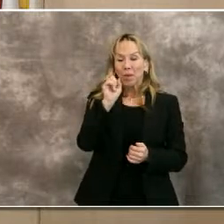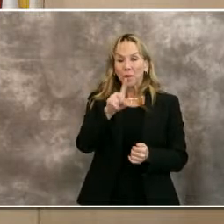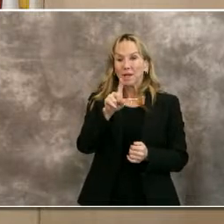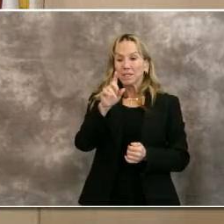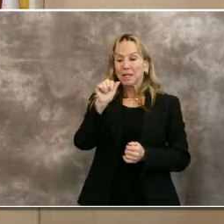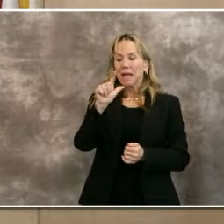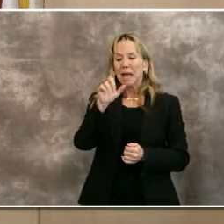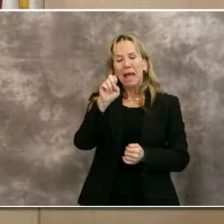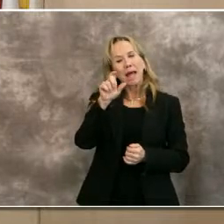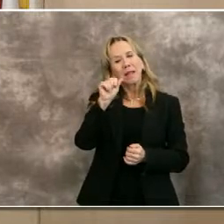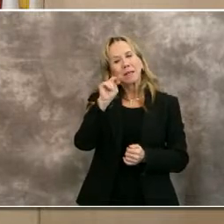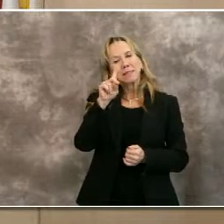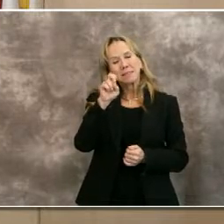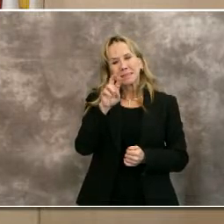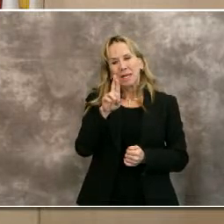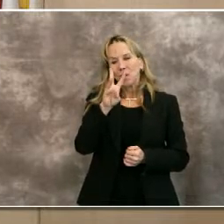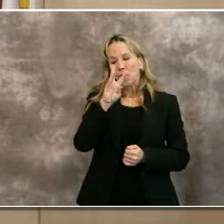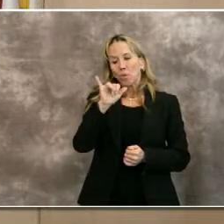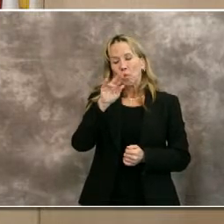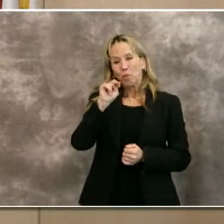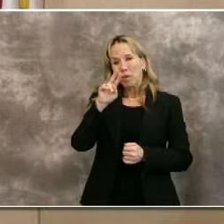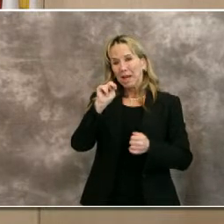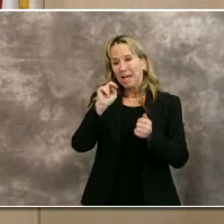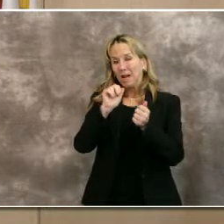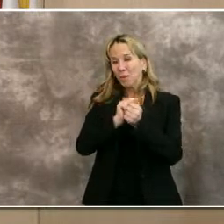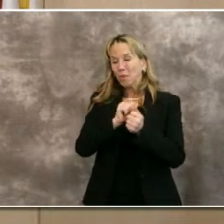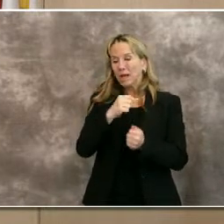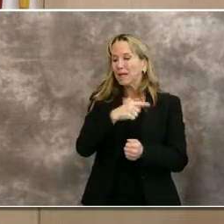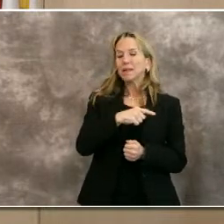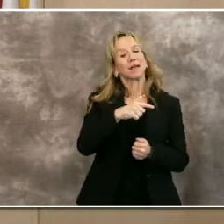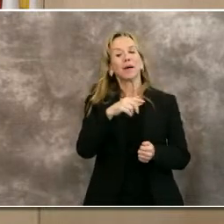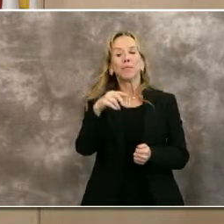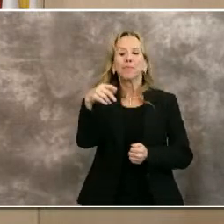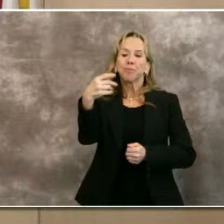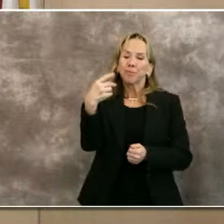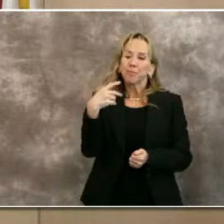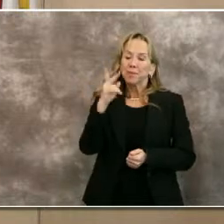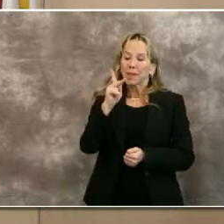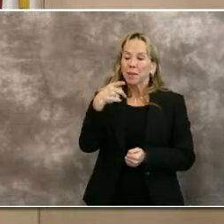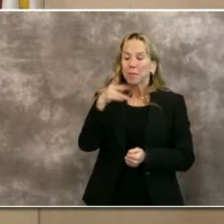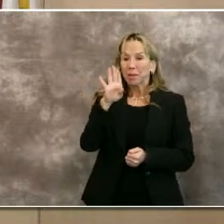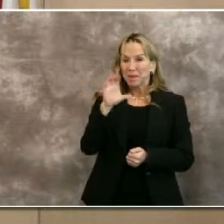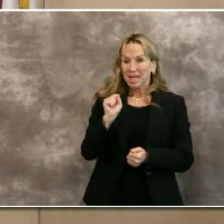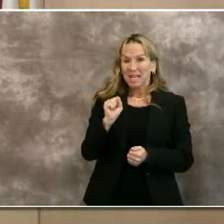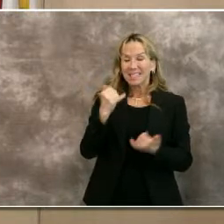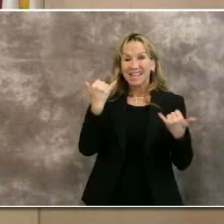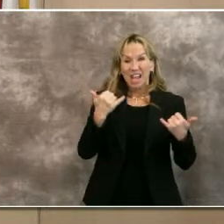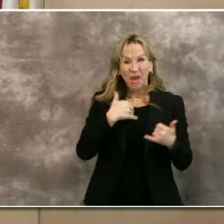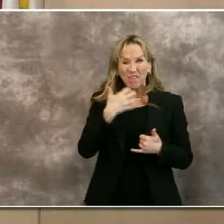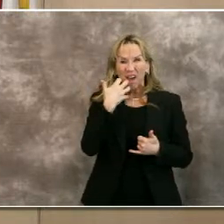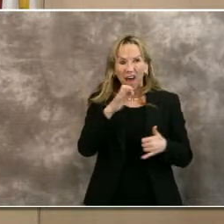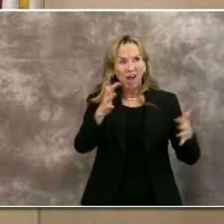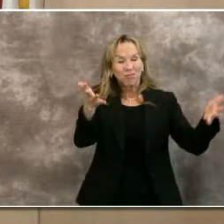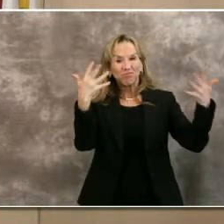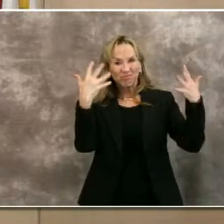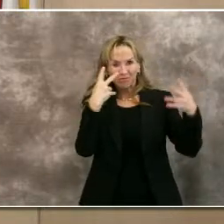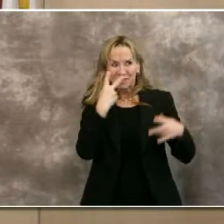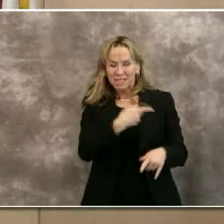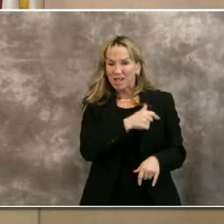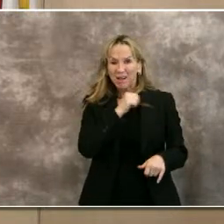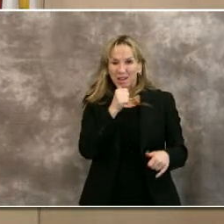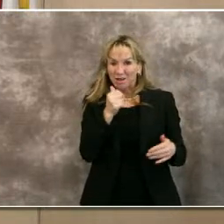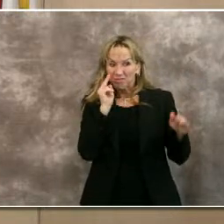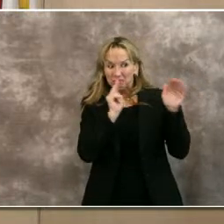KPBS. With the heat wave not expected to let up until Friday, is the county planning to open any cool zones such as libraries,